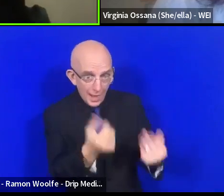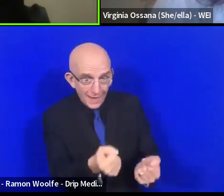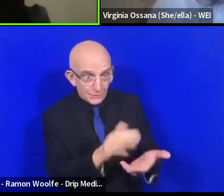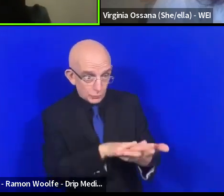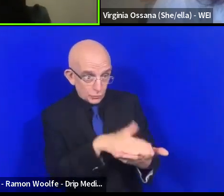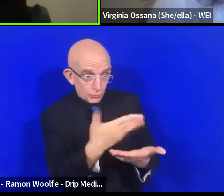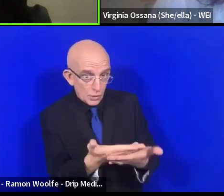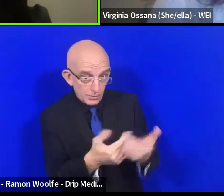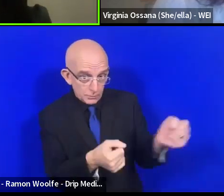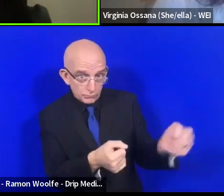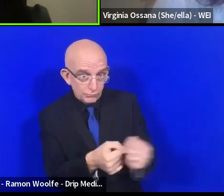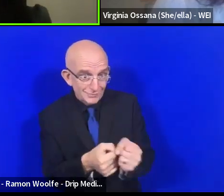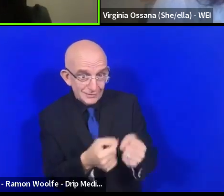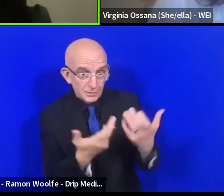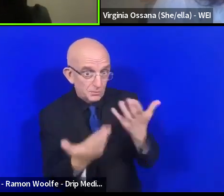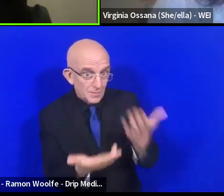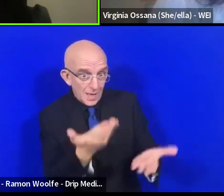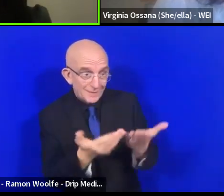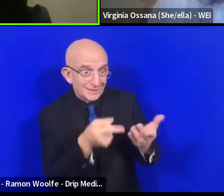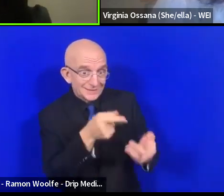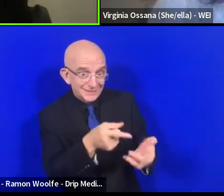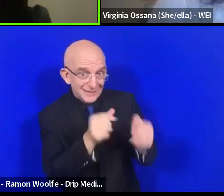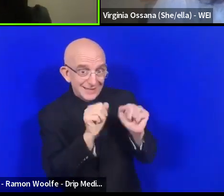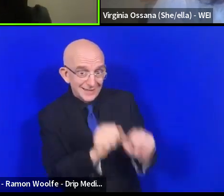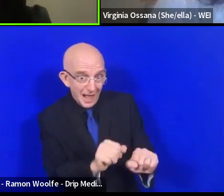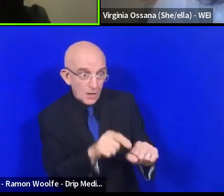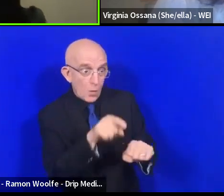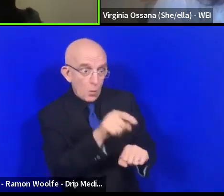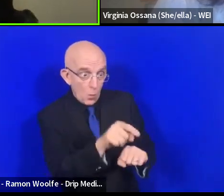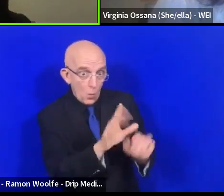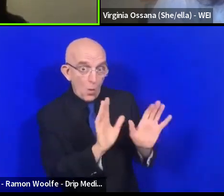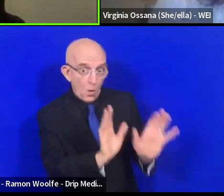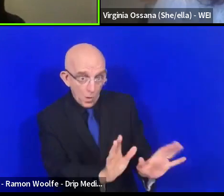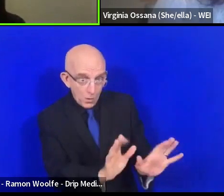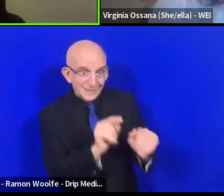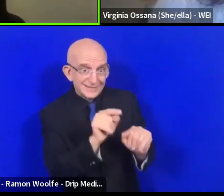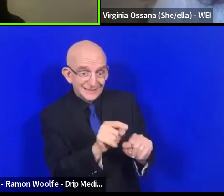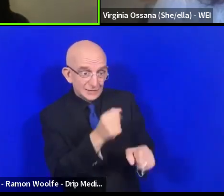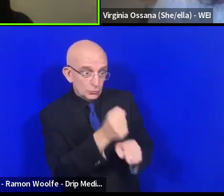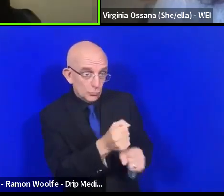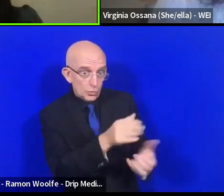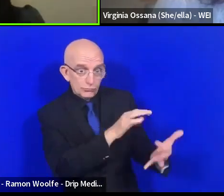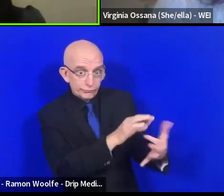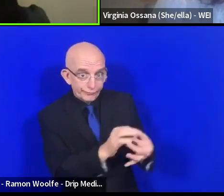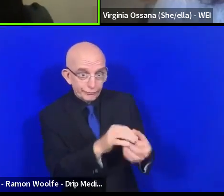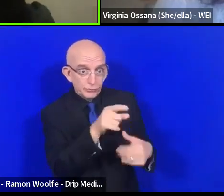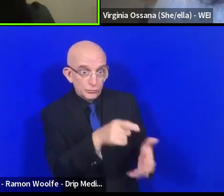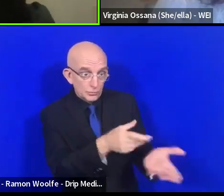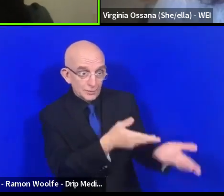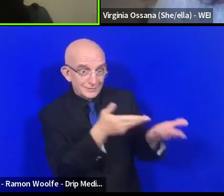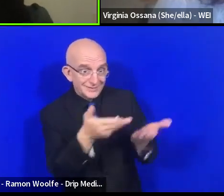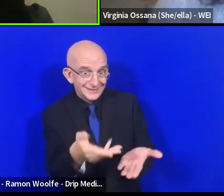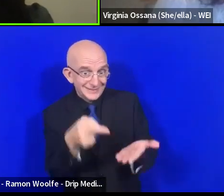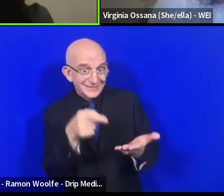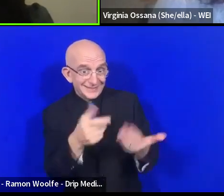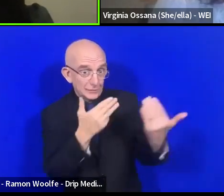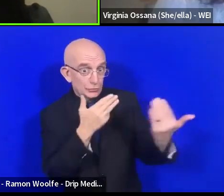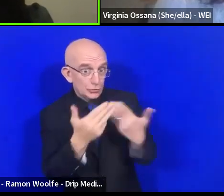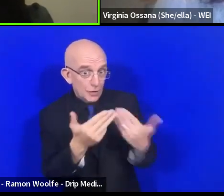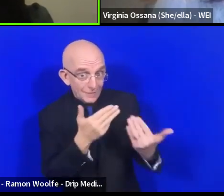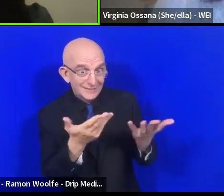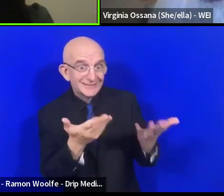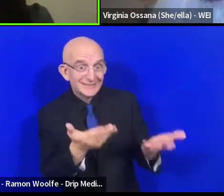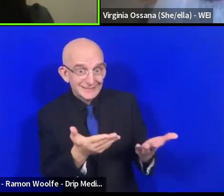wish we had done that earlier because there was some last minute scrambling for folks to find interpreters. So that was a lesson learned